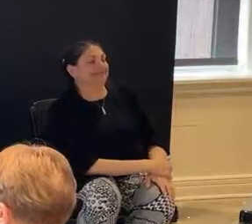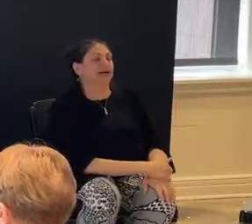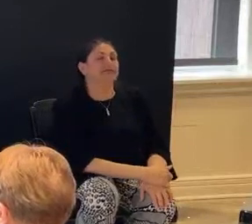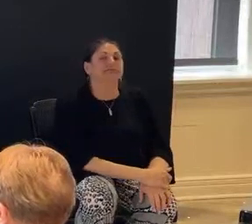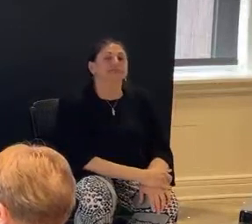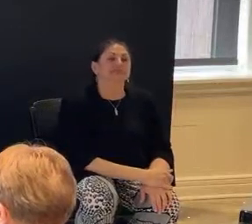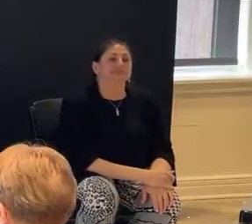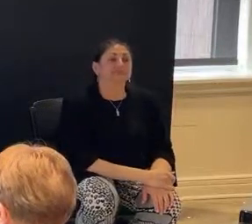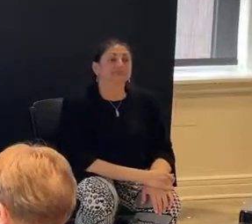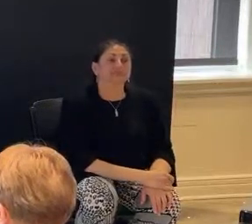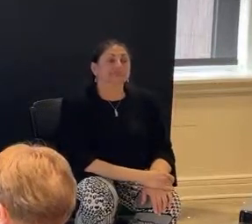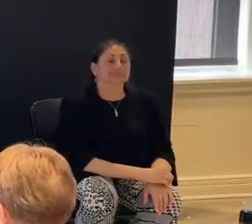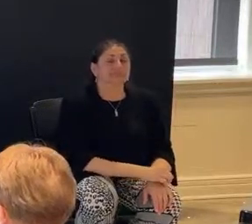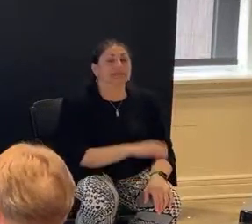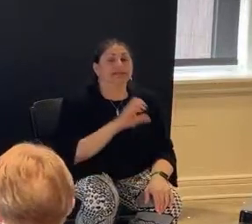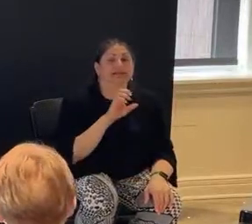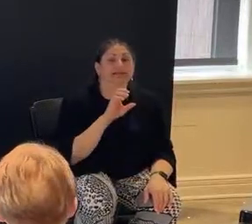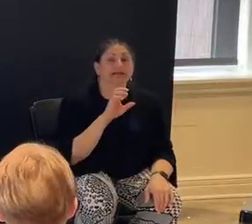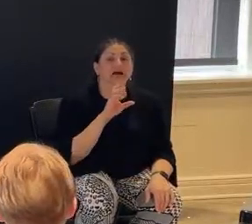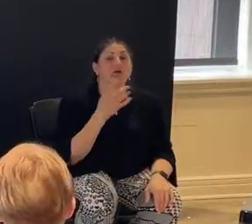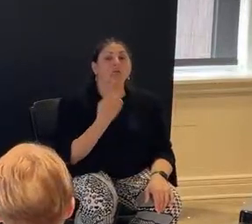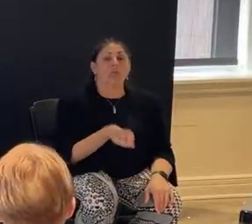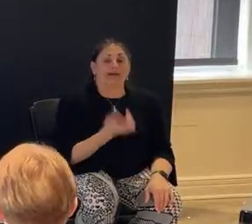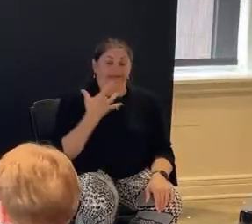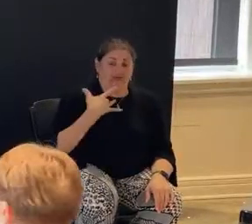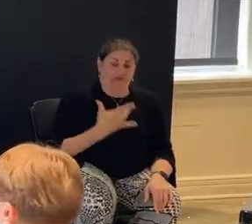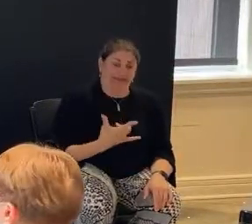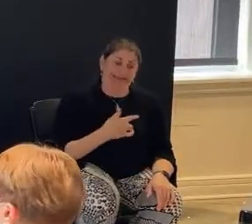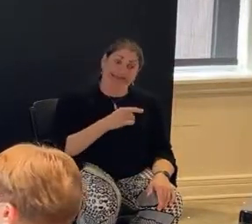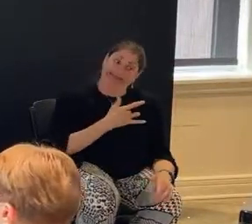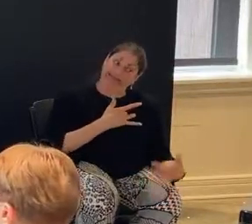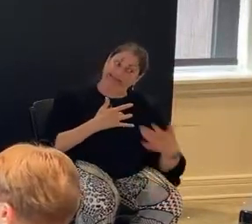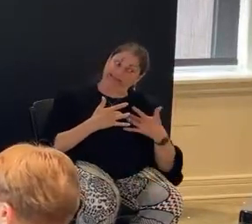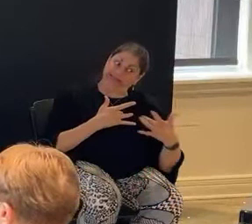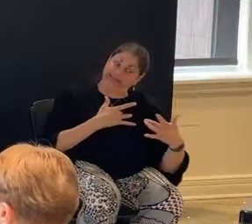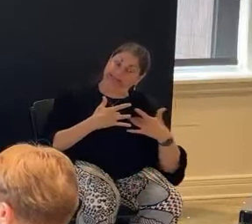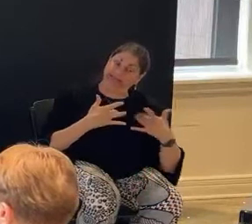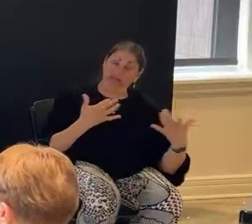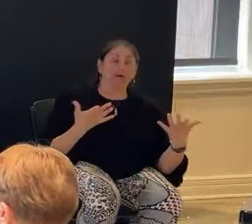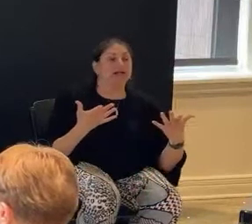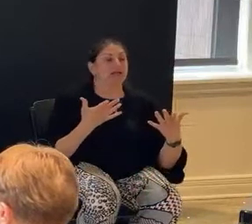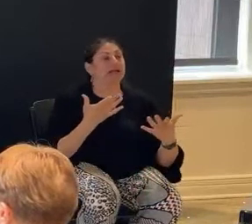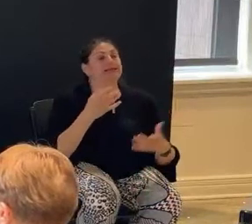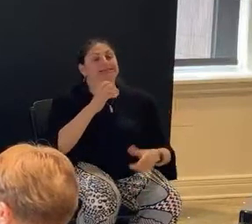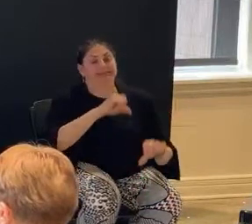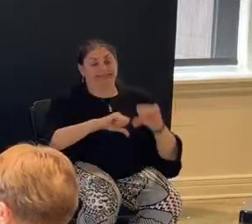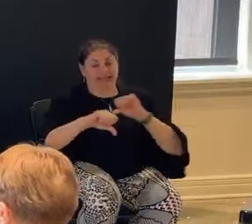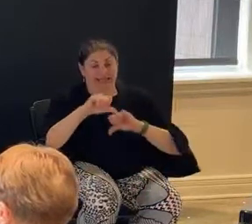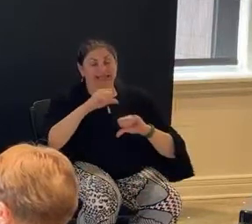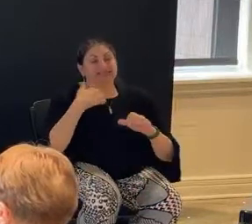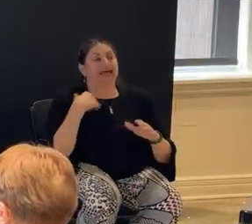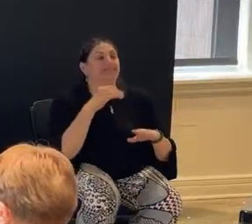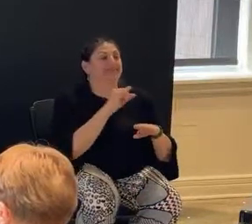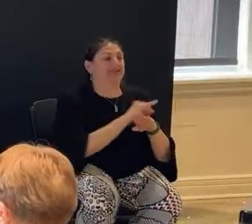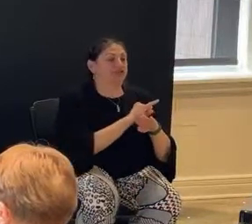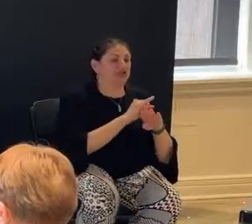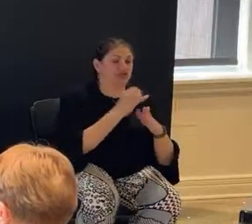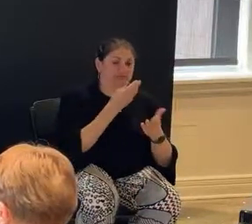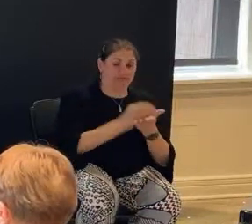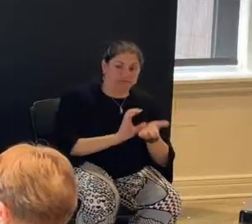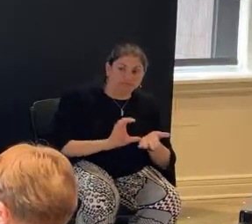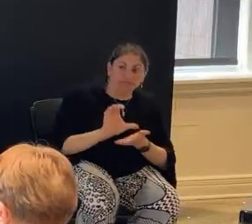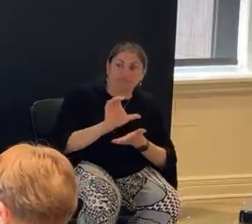but it's, you know, one worrying trend is that more and more science is funded by industry, by